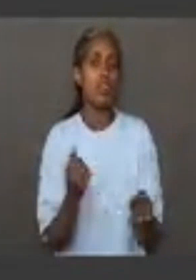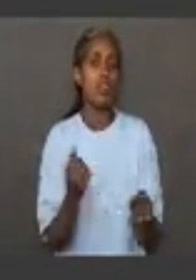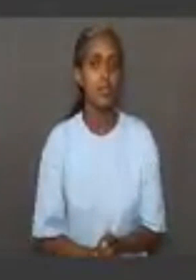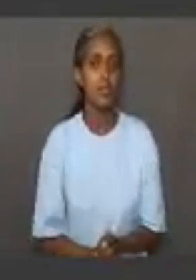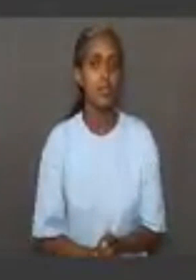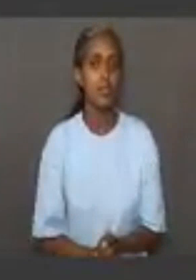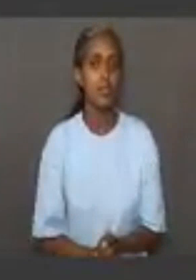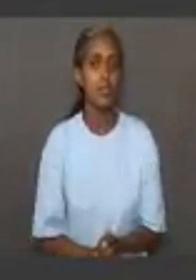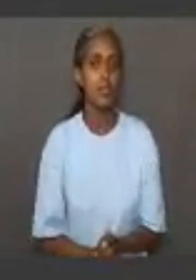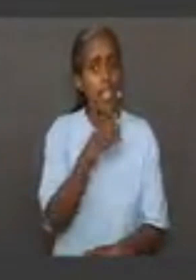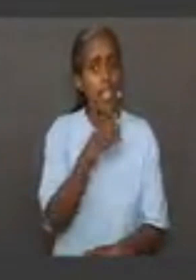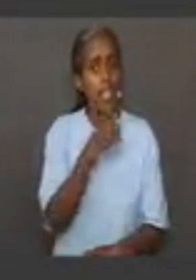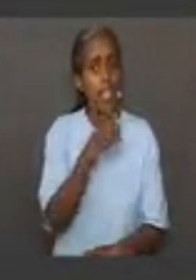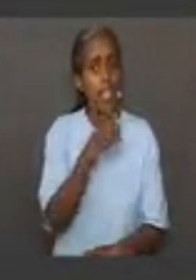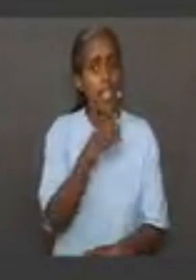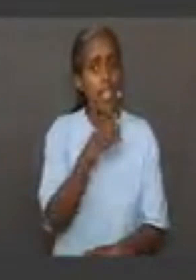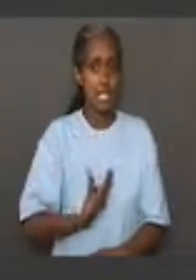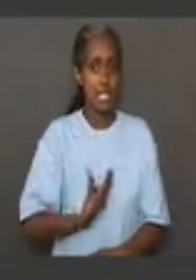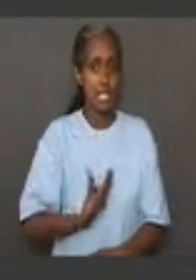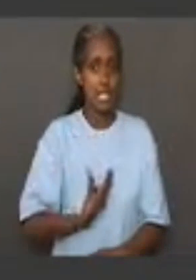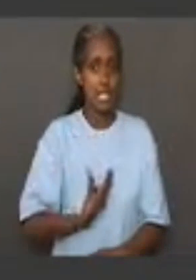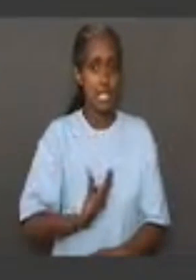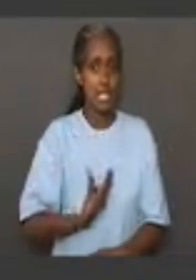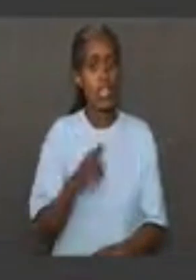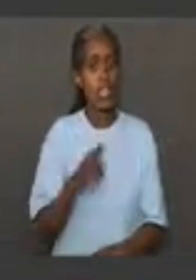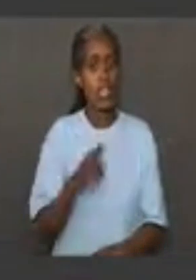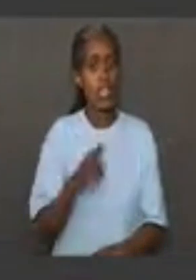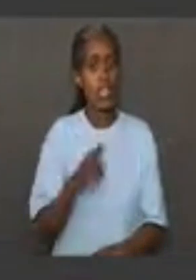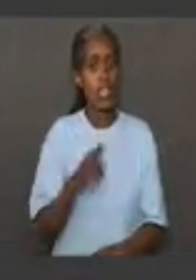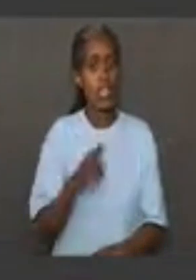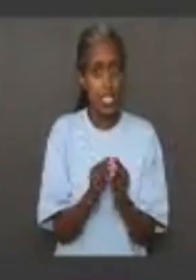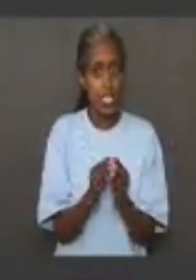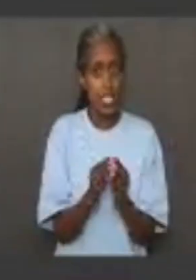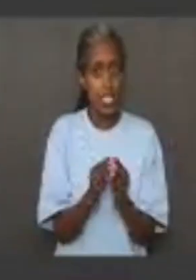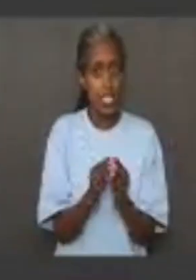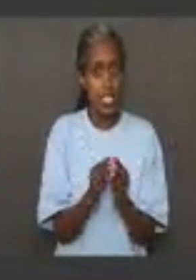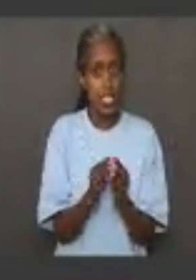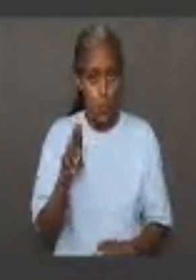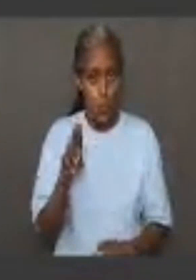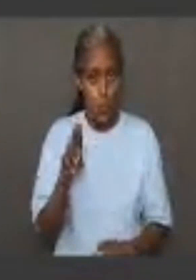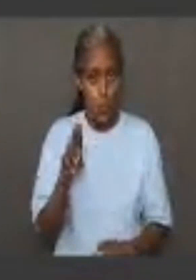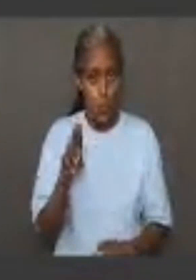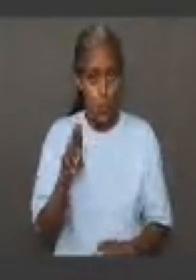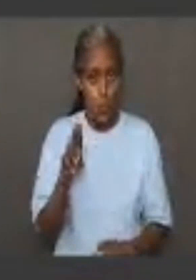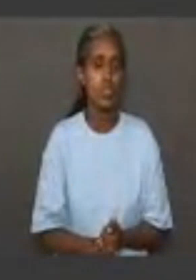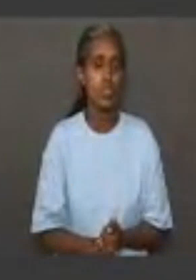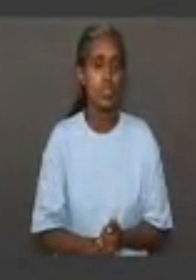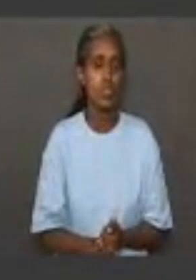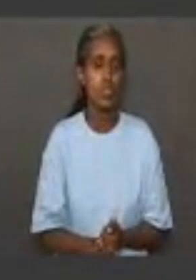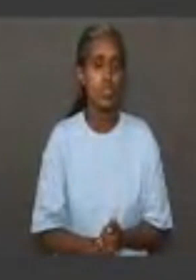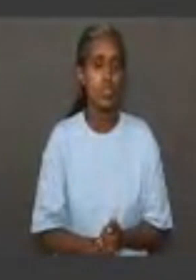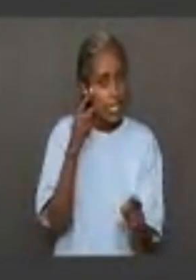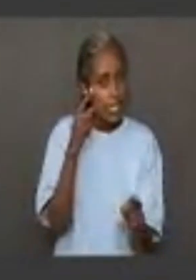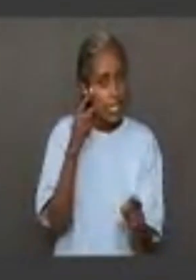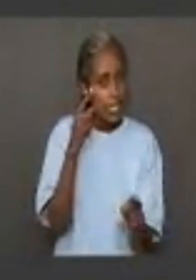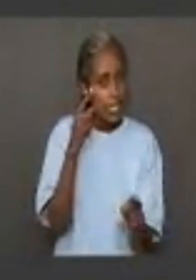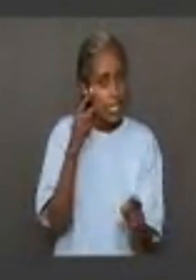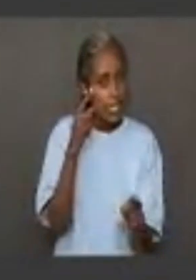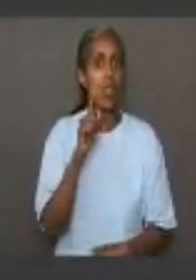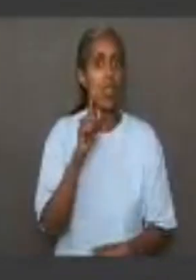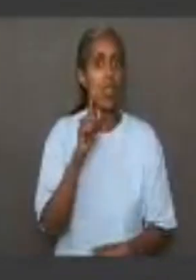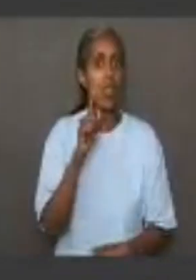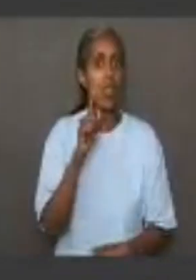Every element of the universal set U is in exactly one of the